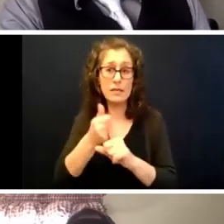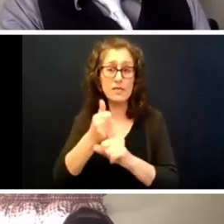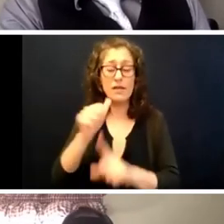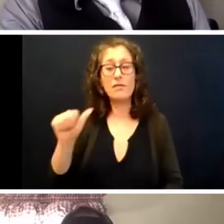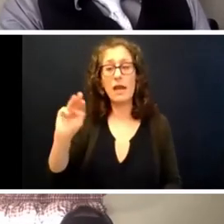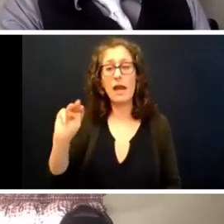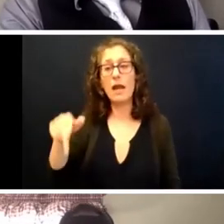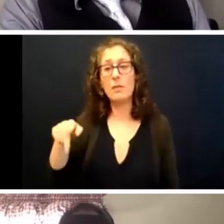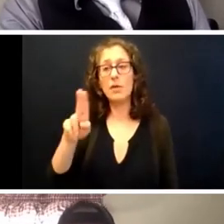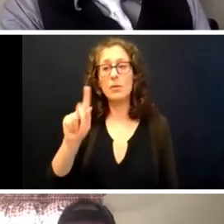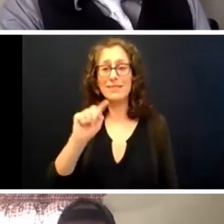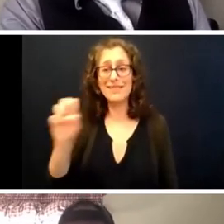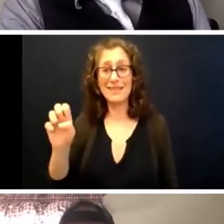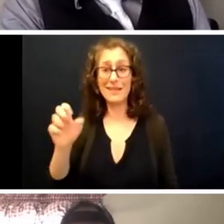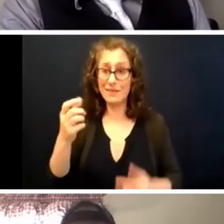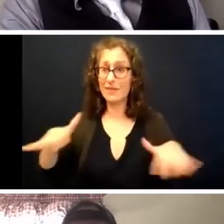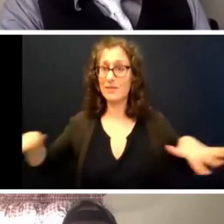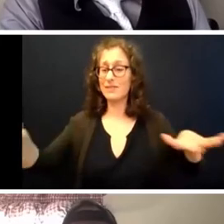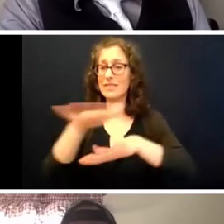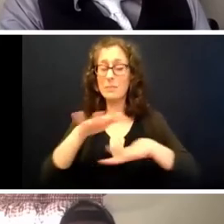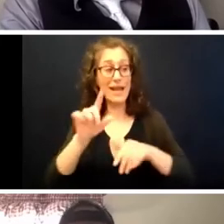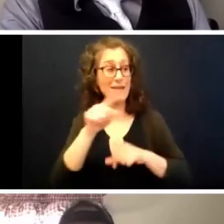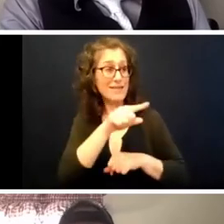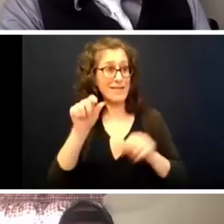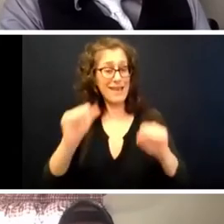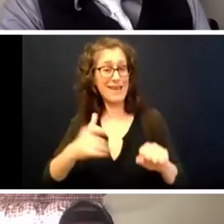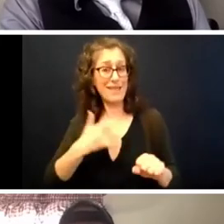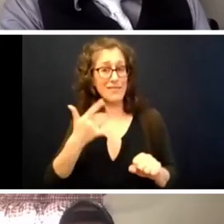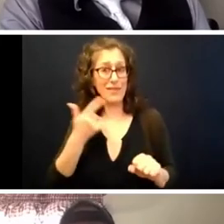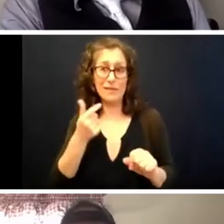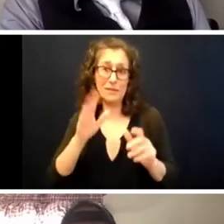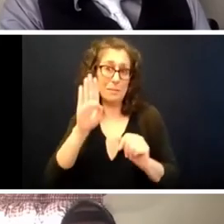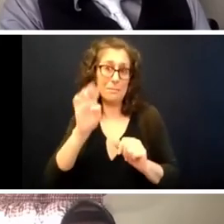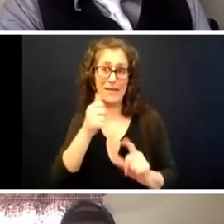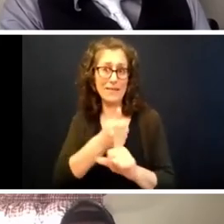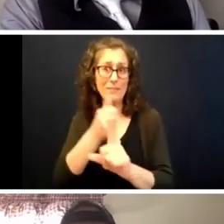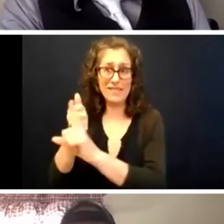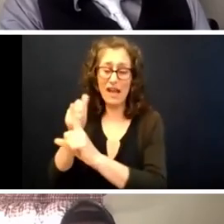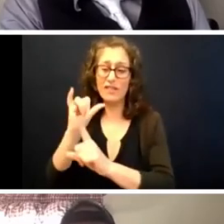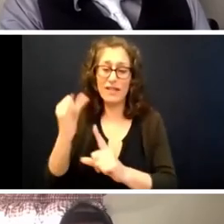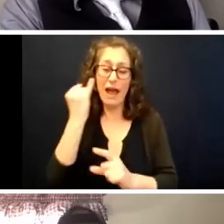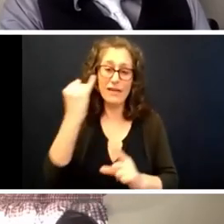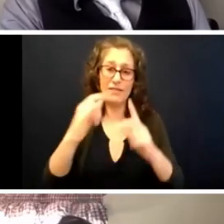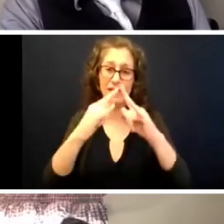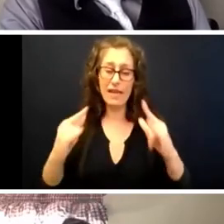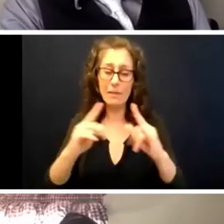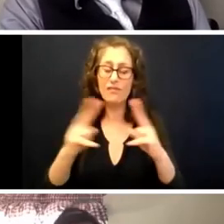space where they can just feel like themselves. So being part of that camp is really really special to me.